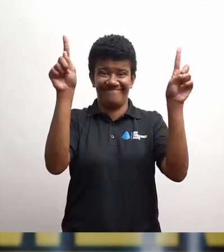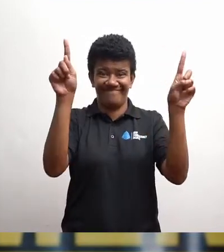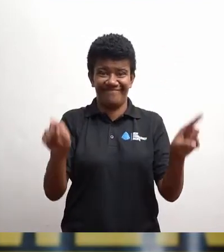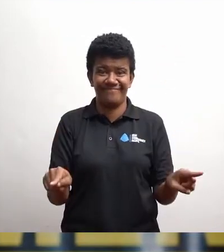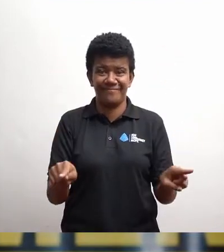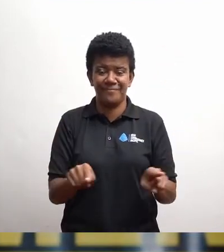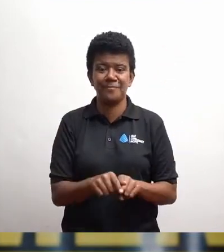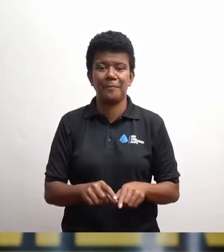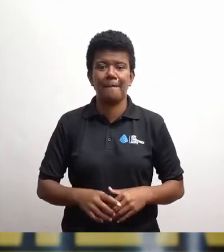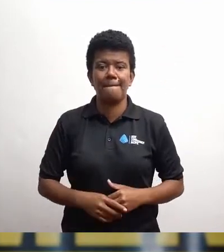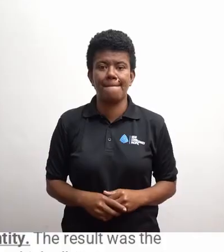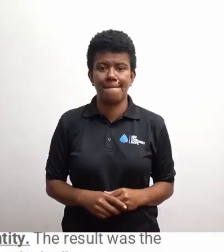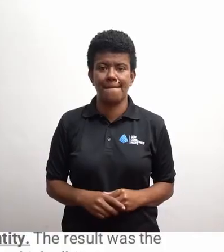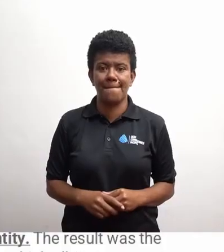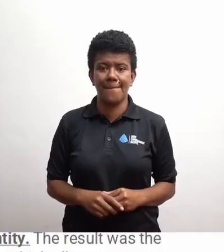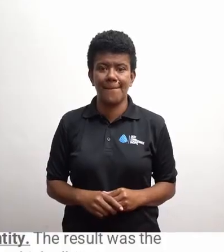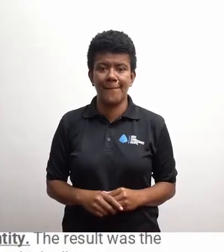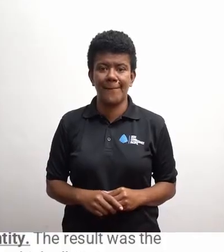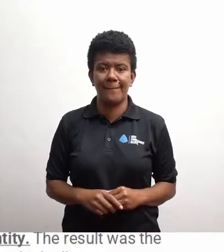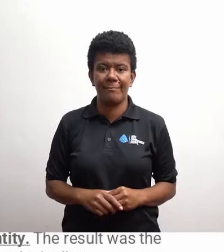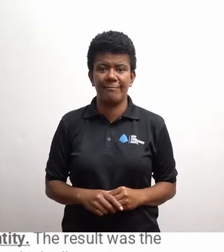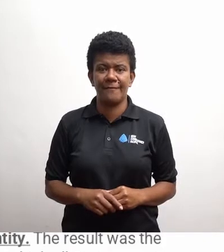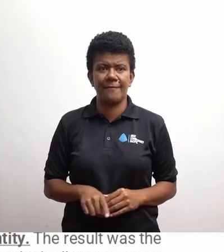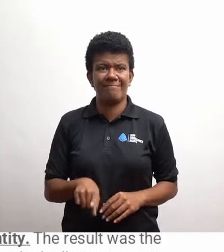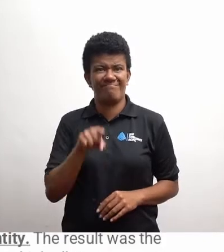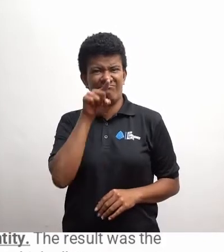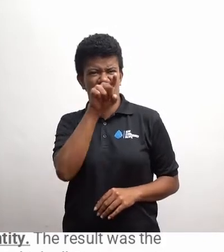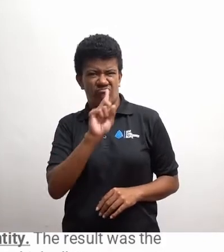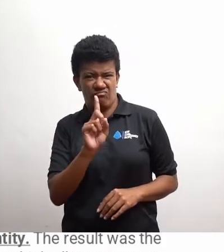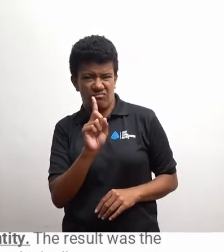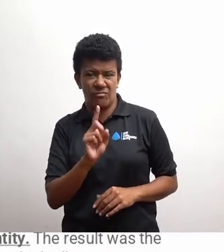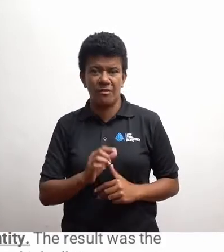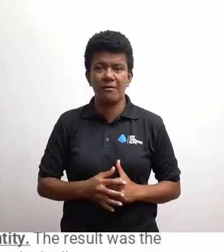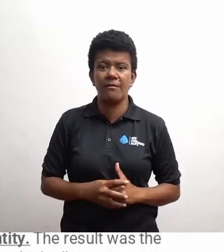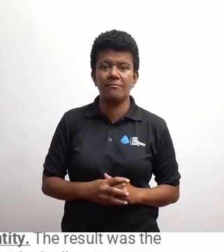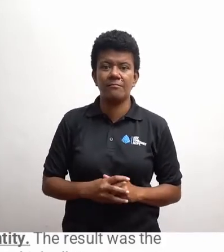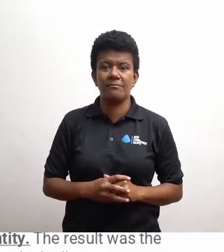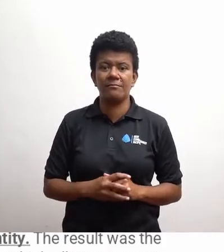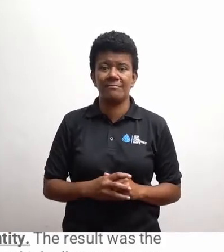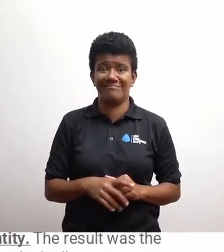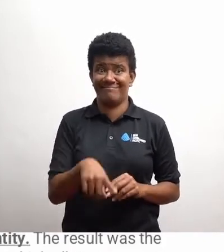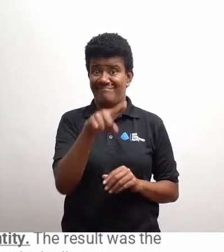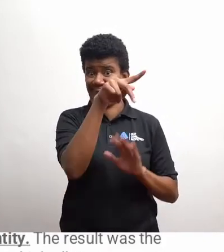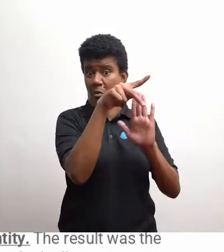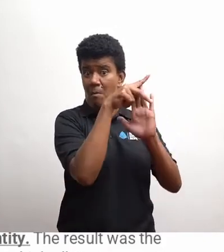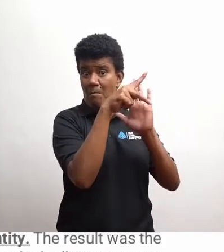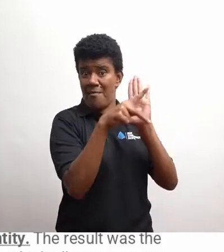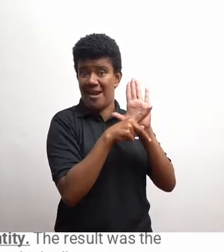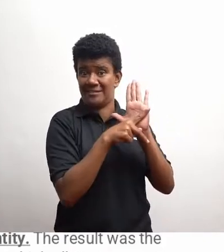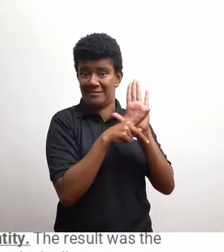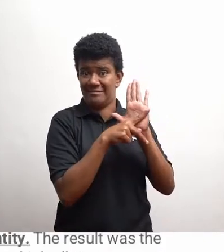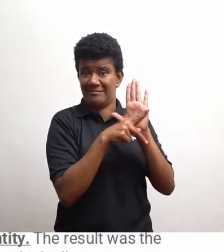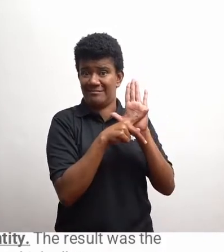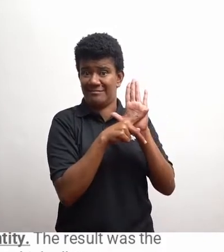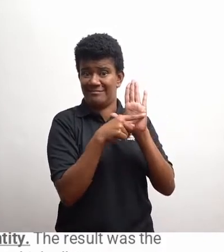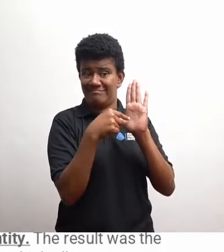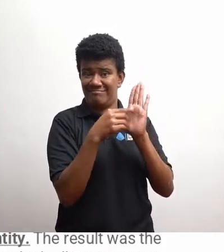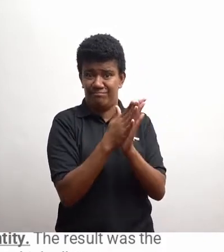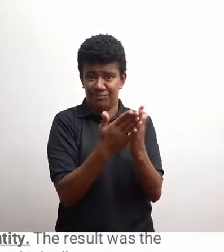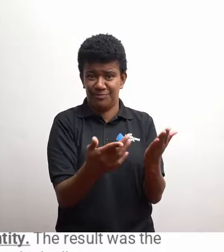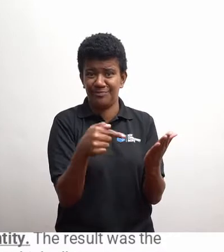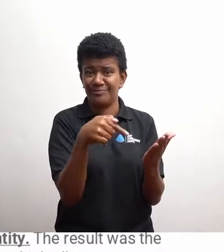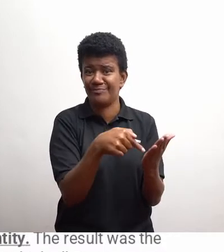To even get this is called the Yogyakarta Principles. The Yogyakarta Principles are basically a tool